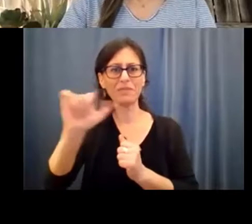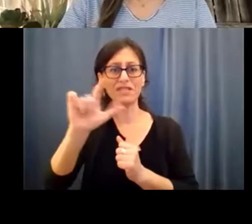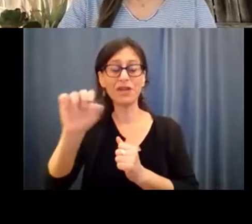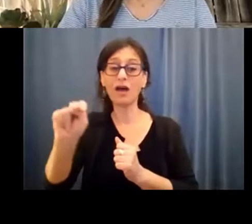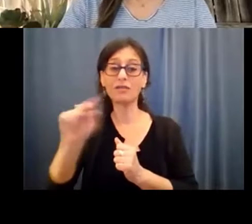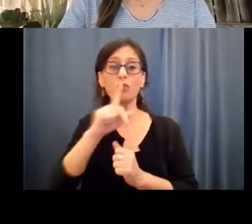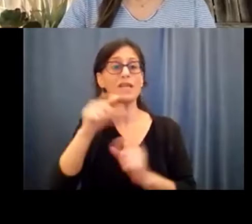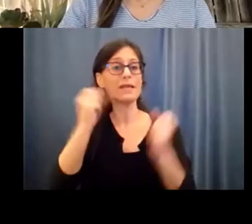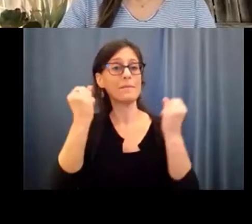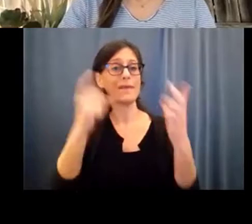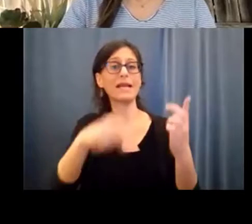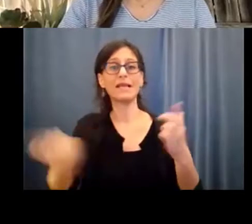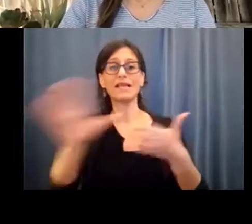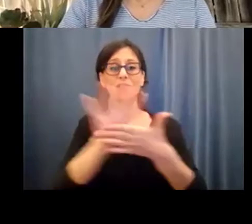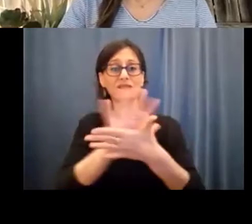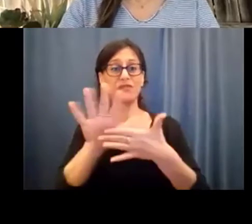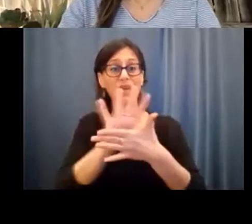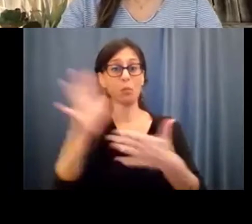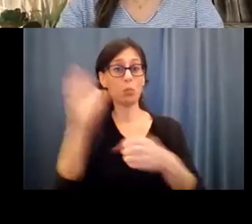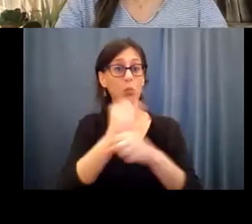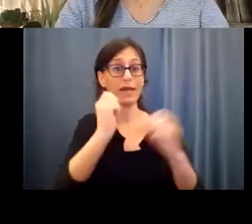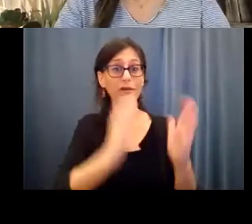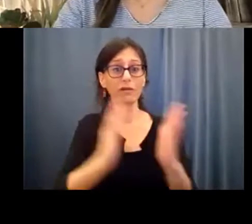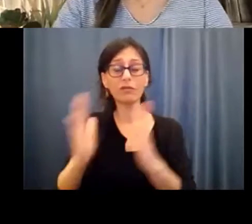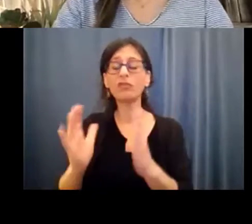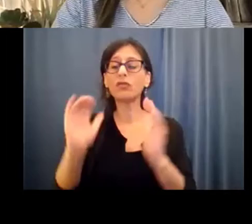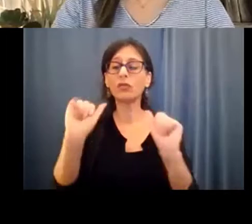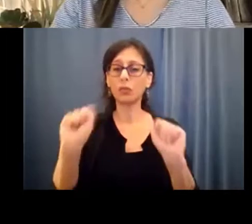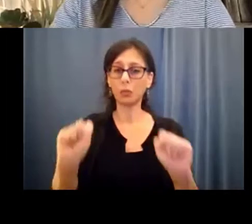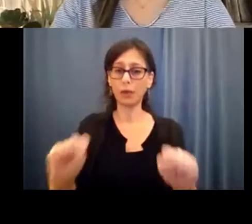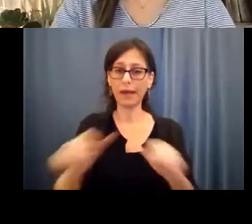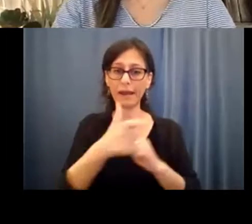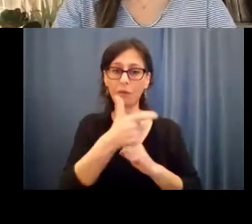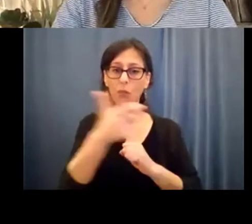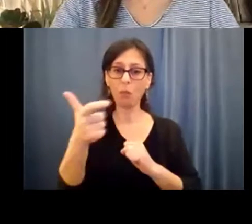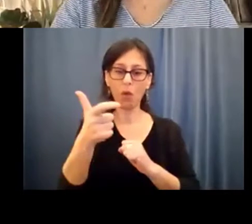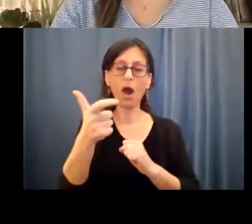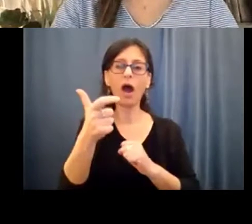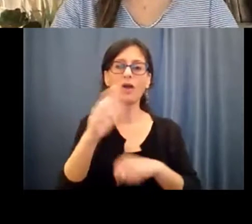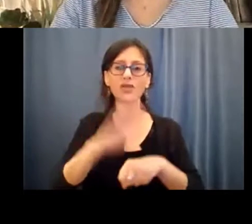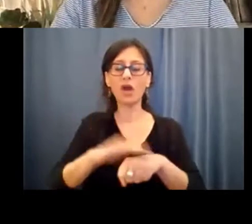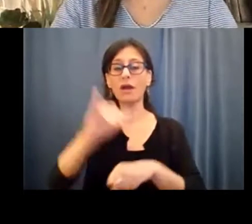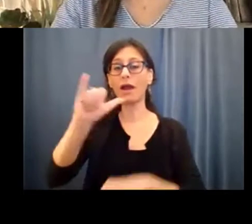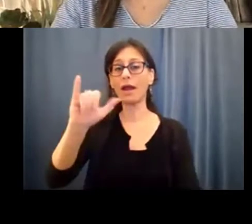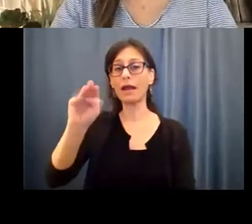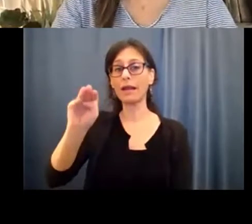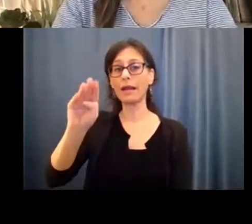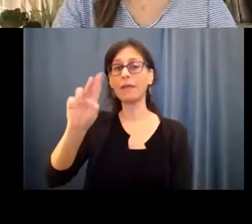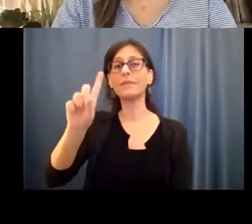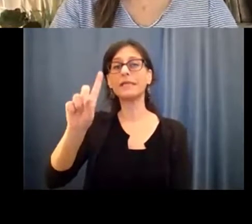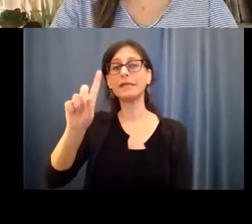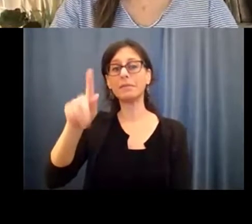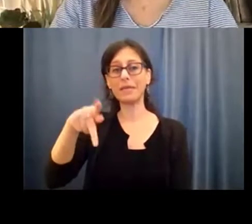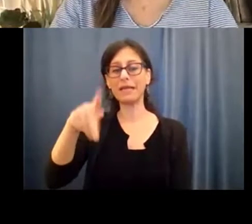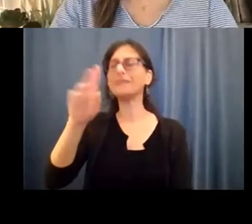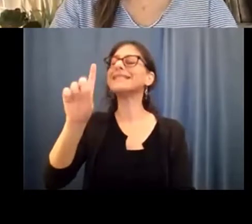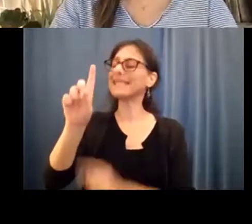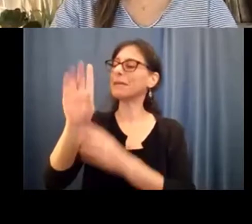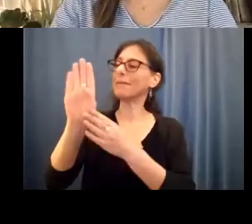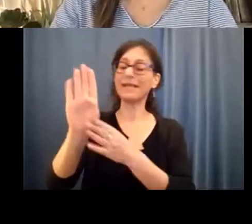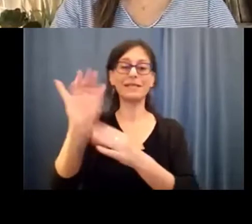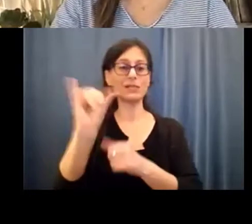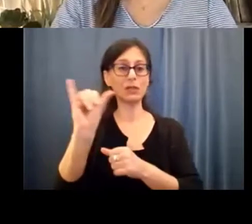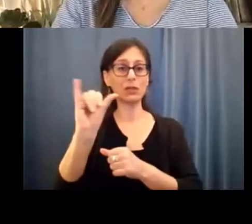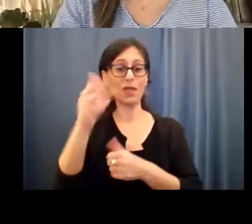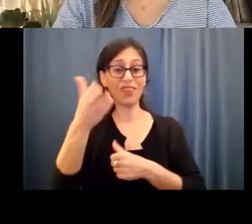these films, the winners that are here with us, you can also see on IMDb. And, you know, inside